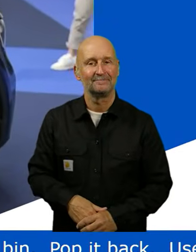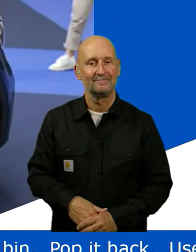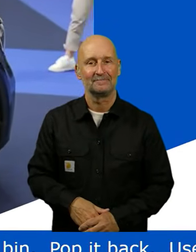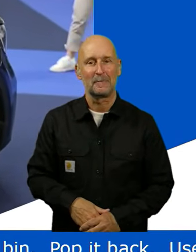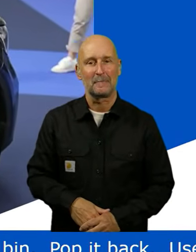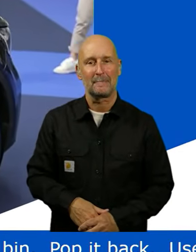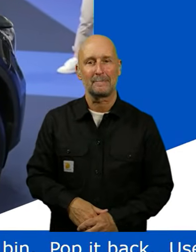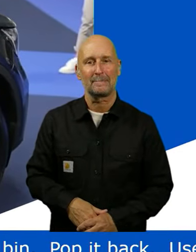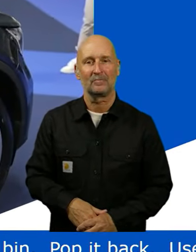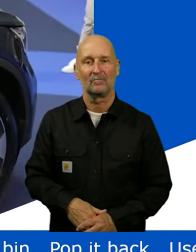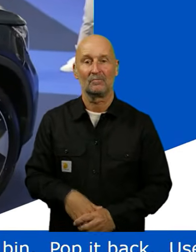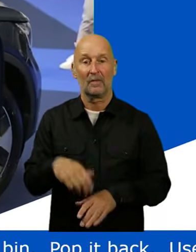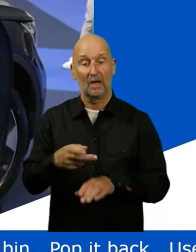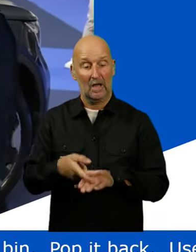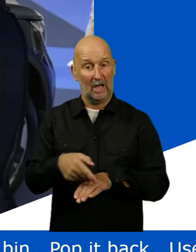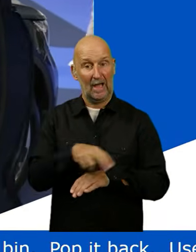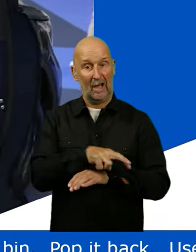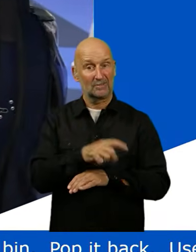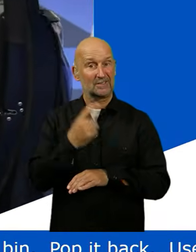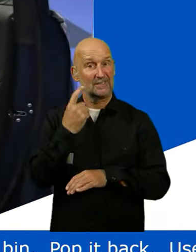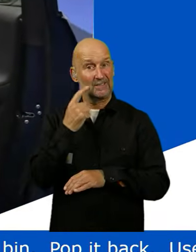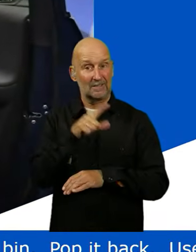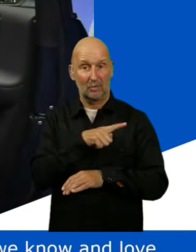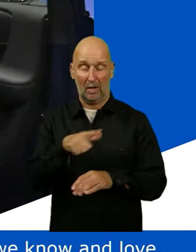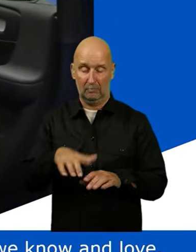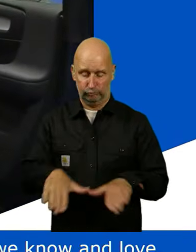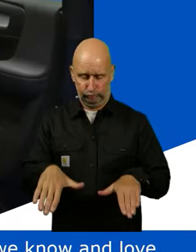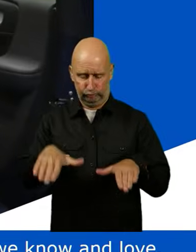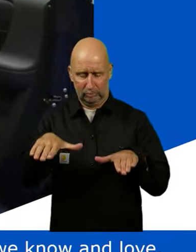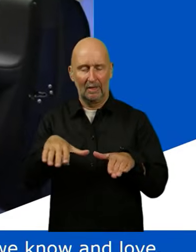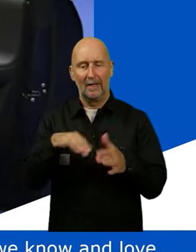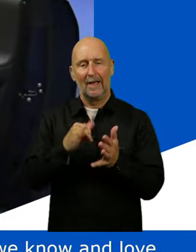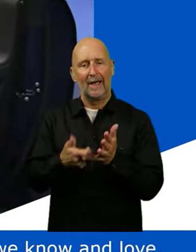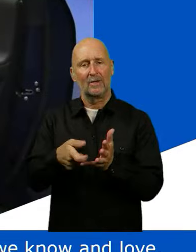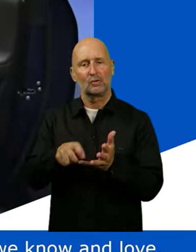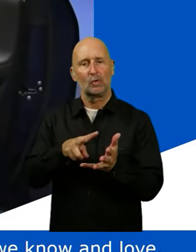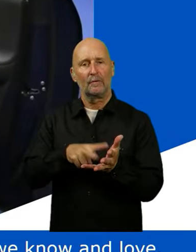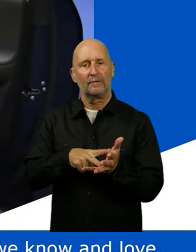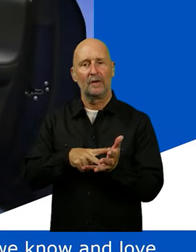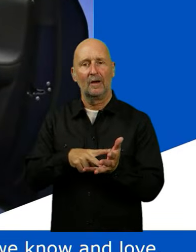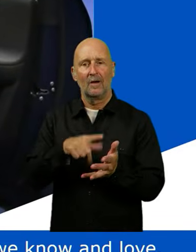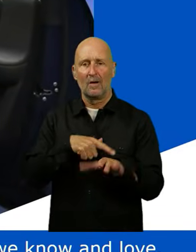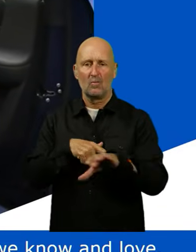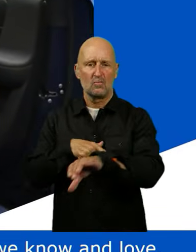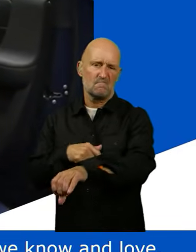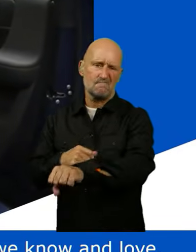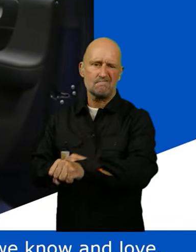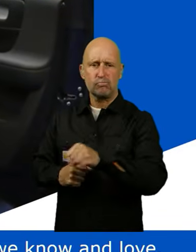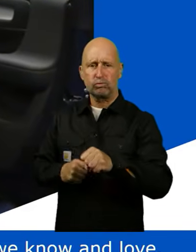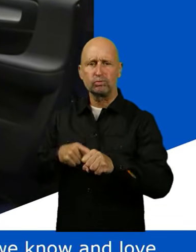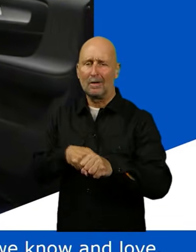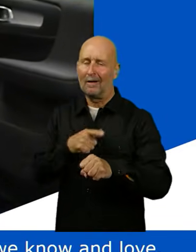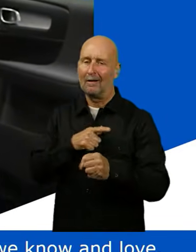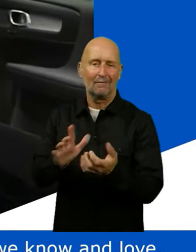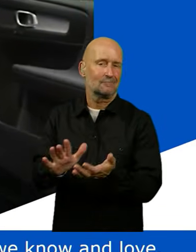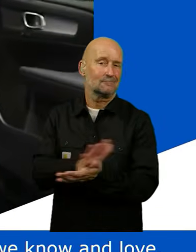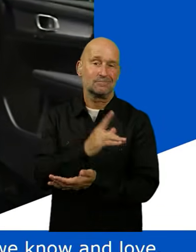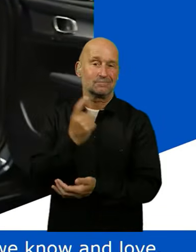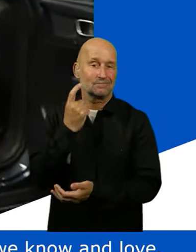It's nice and easy to step out thanks to that SUV-like stance. Got these really big chunky door handles that are a pleasure to